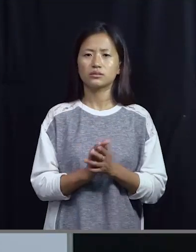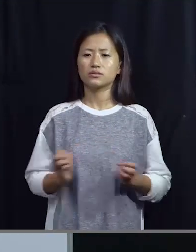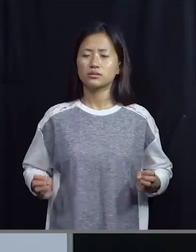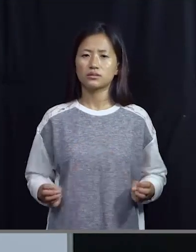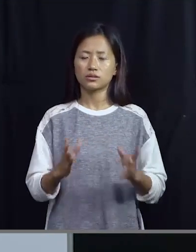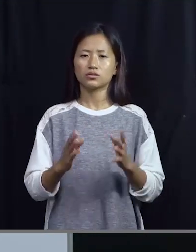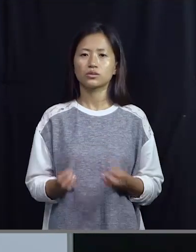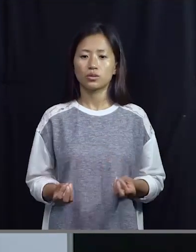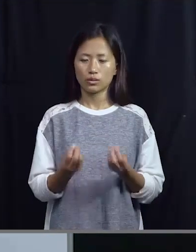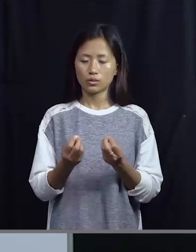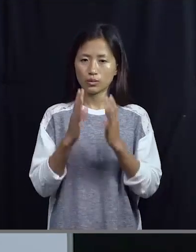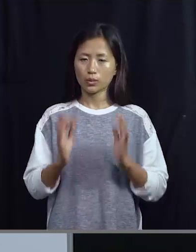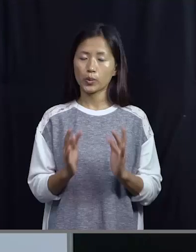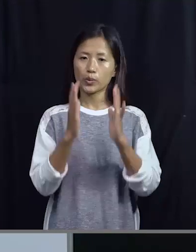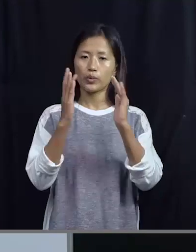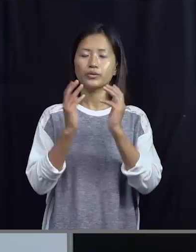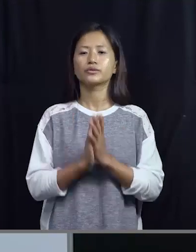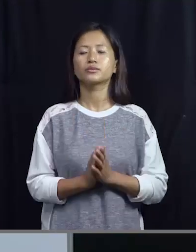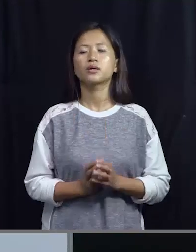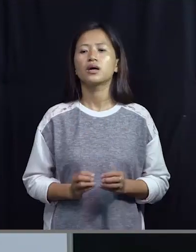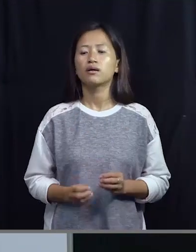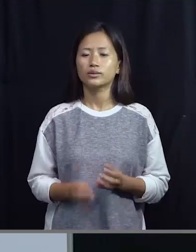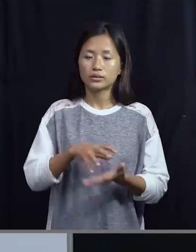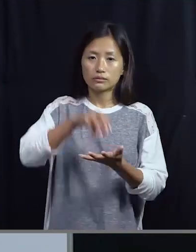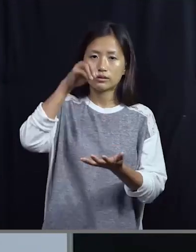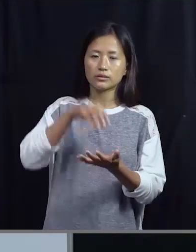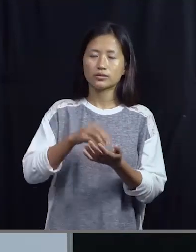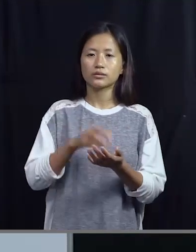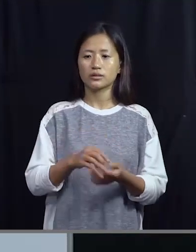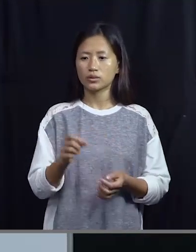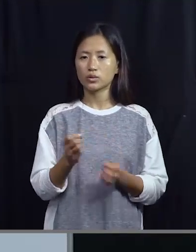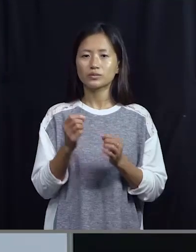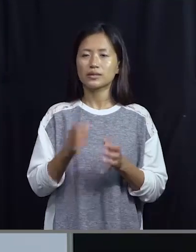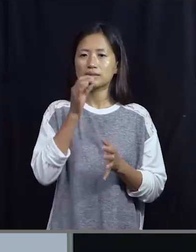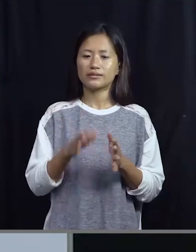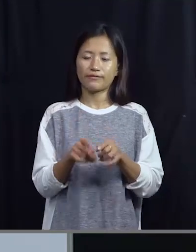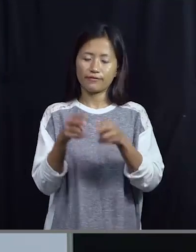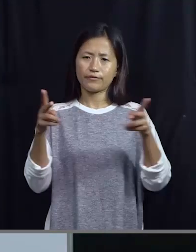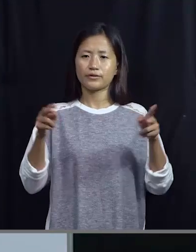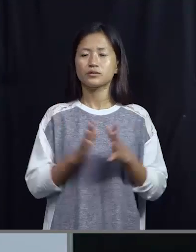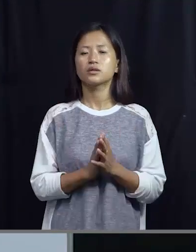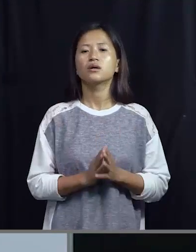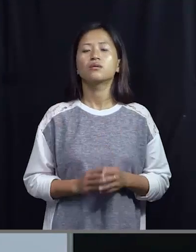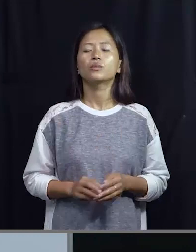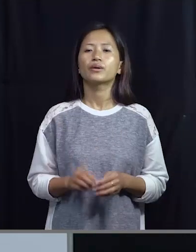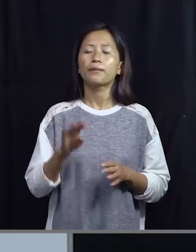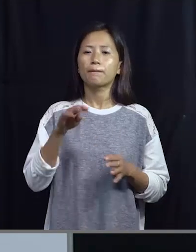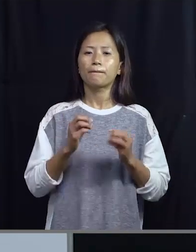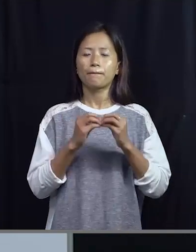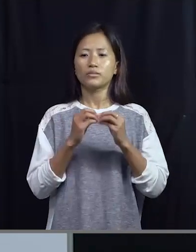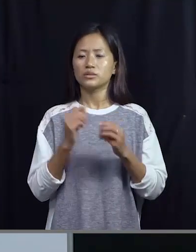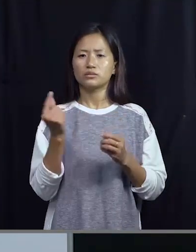starts growing in the fields along with the rices and crops and all. So you need to remove them, right? Those are not beneficial